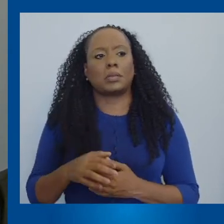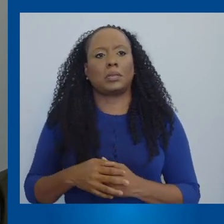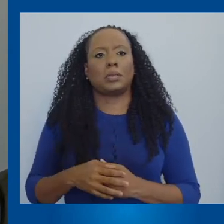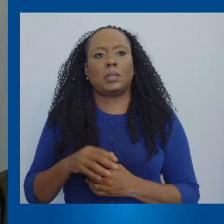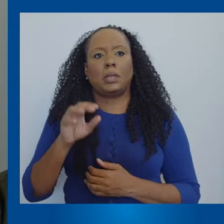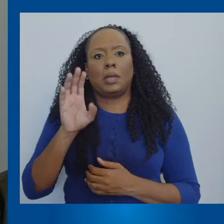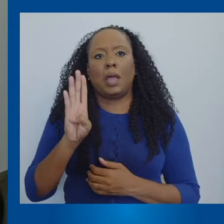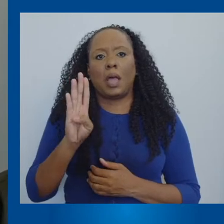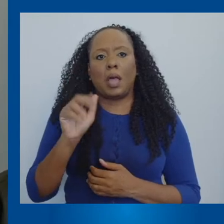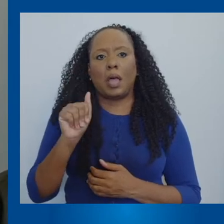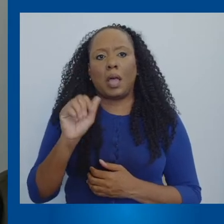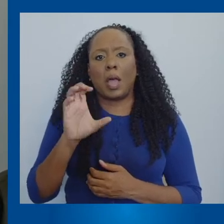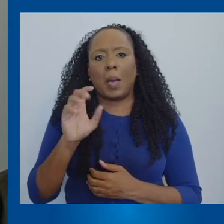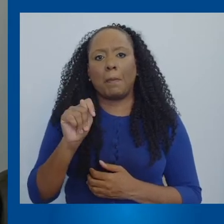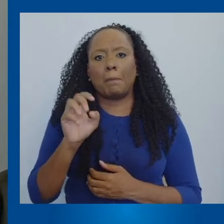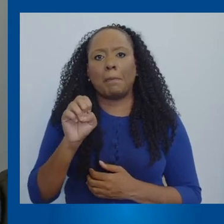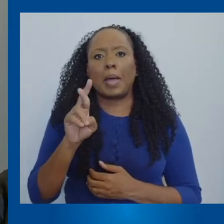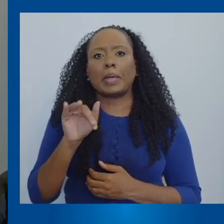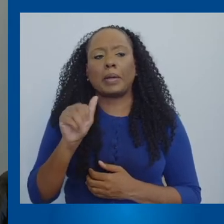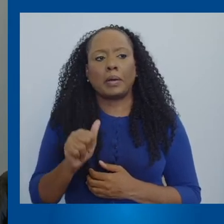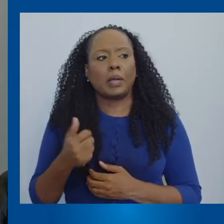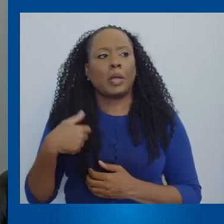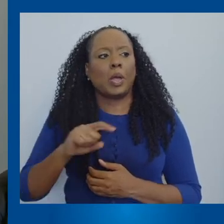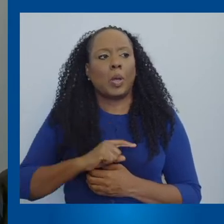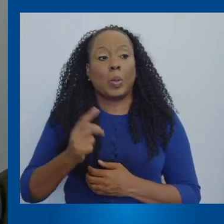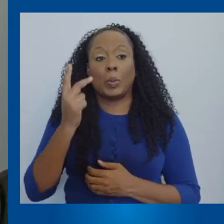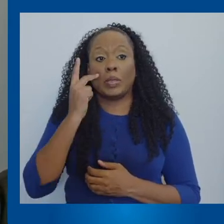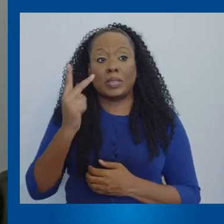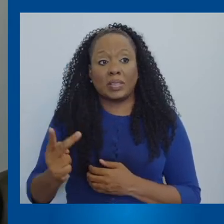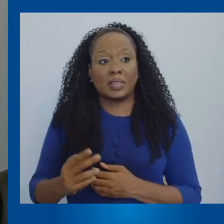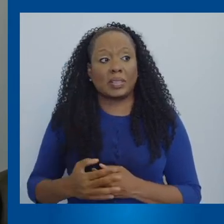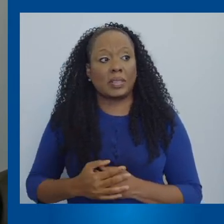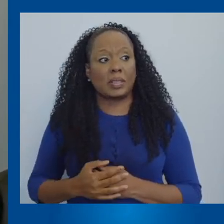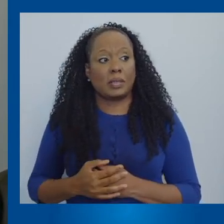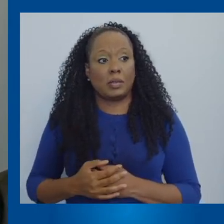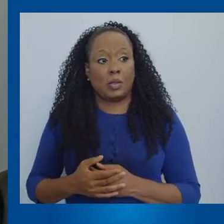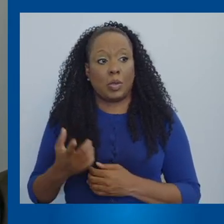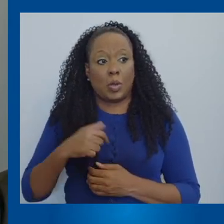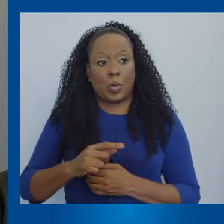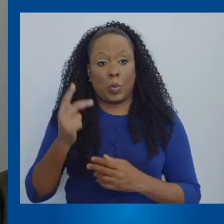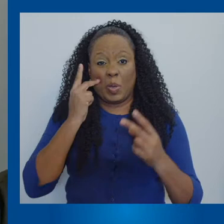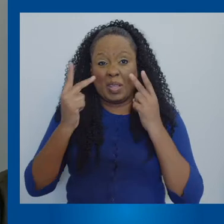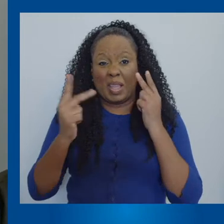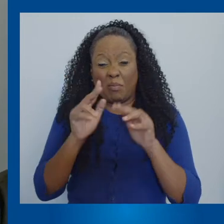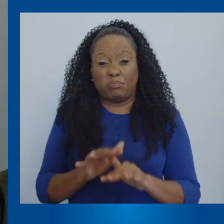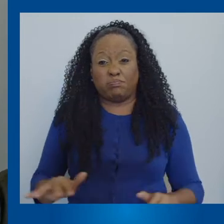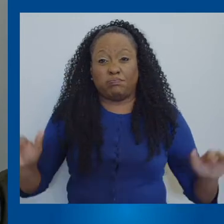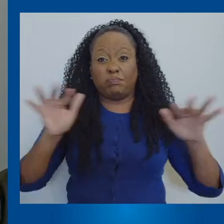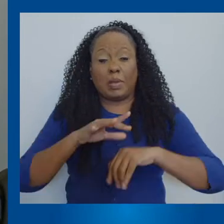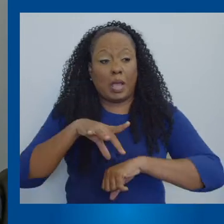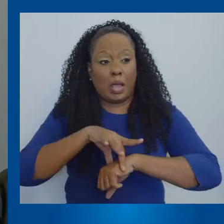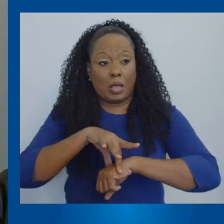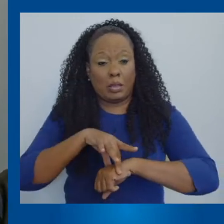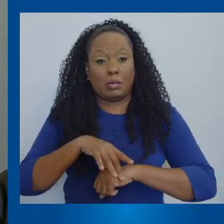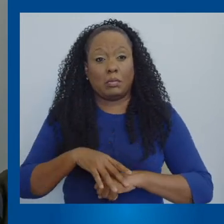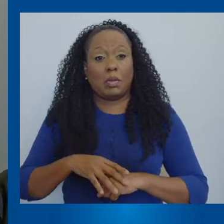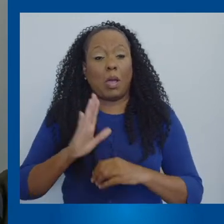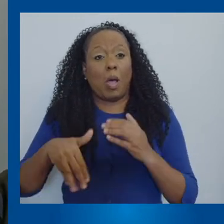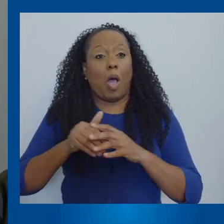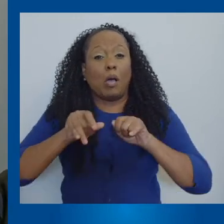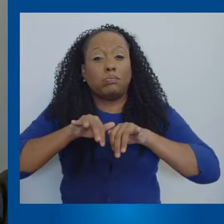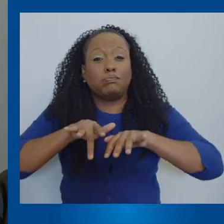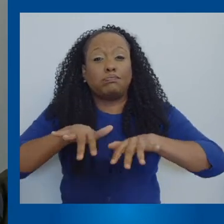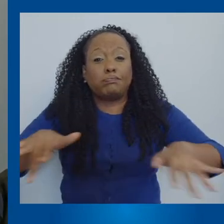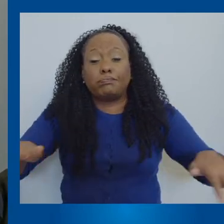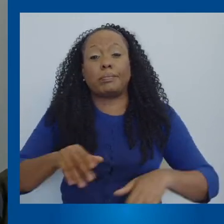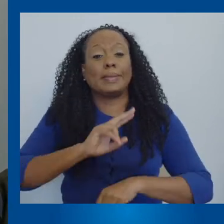be found everywhere today, including in the most remote ice sheets on Earth. They spread far and wide